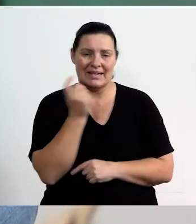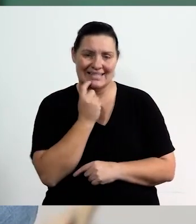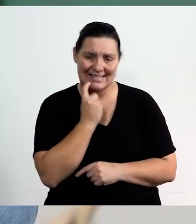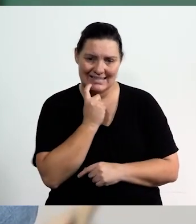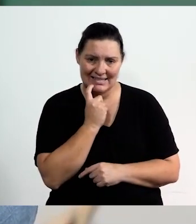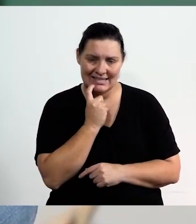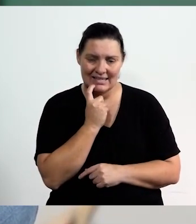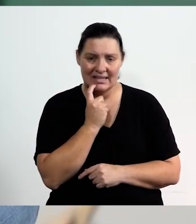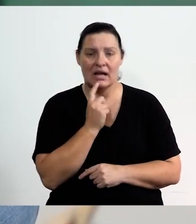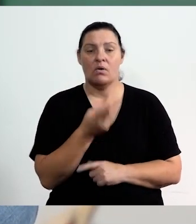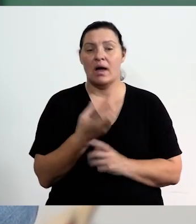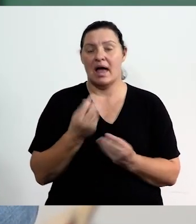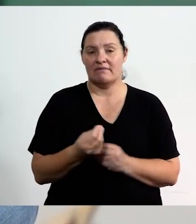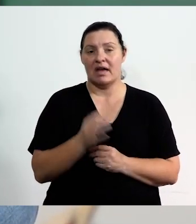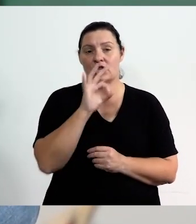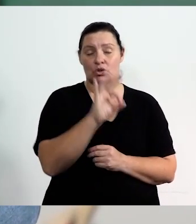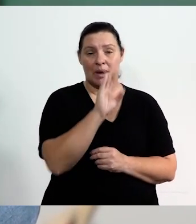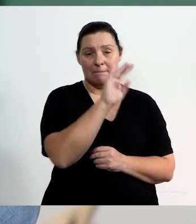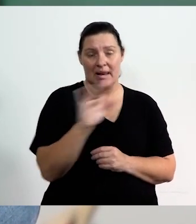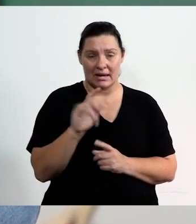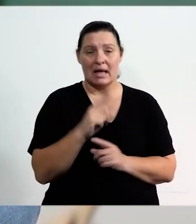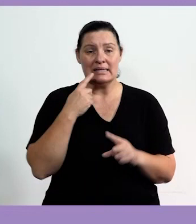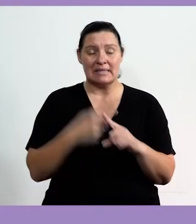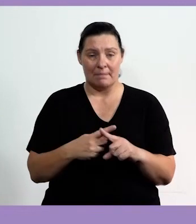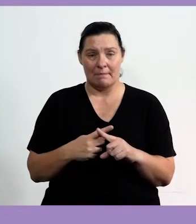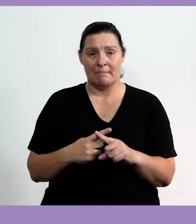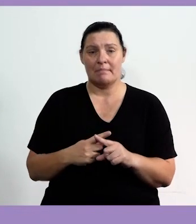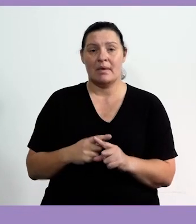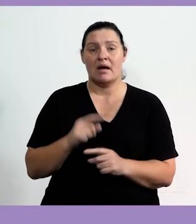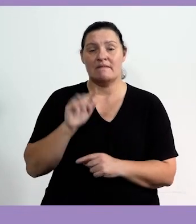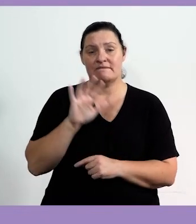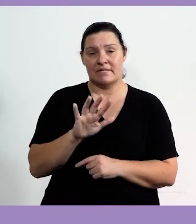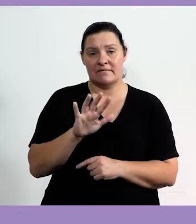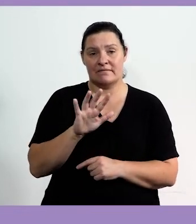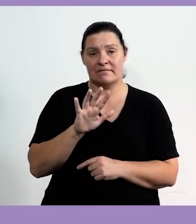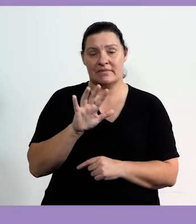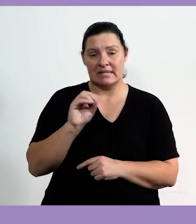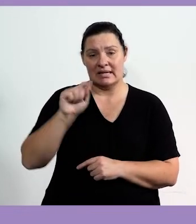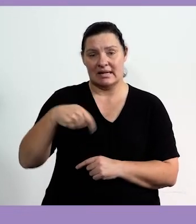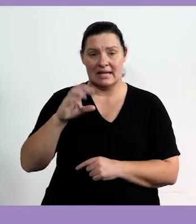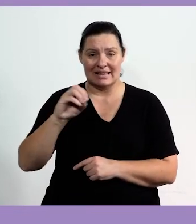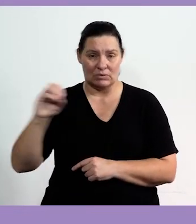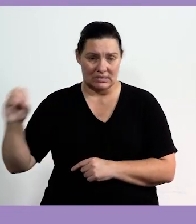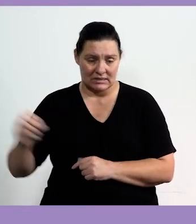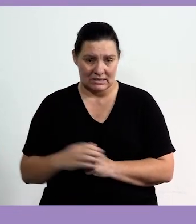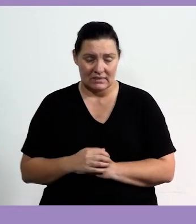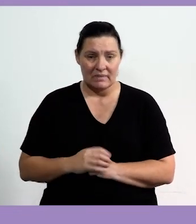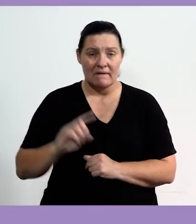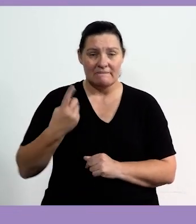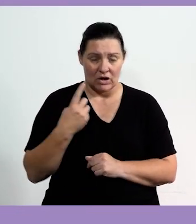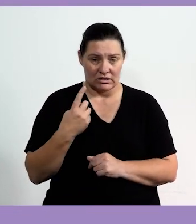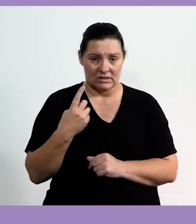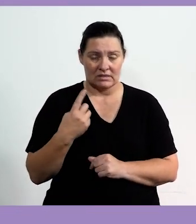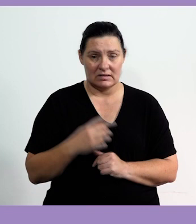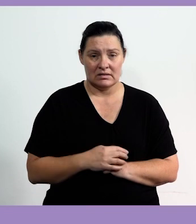everything becomes easier. We have there 3 billion multiplied by 50,000. The first thing you